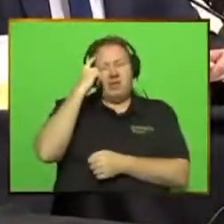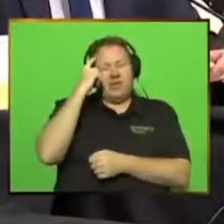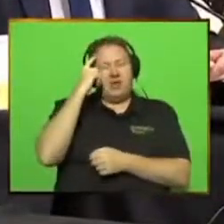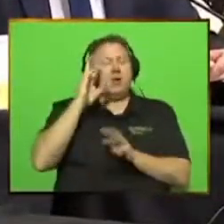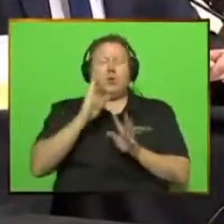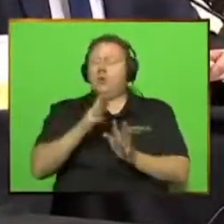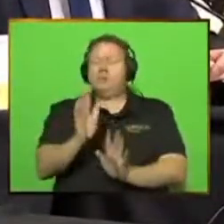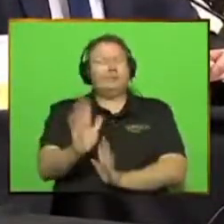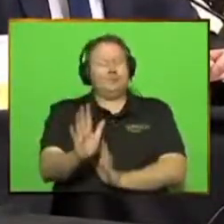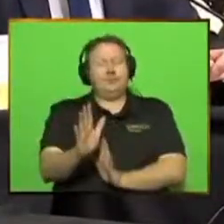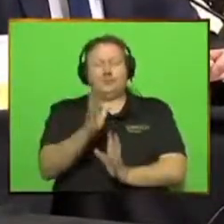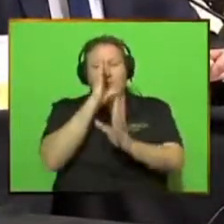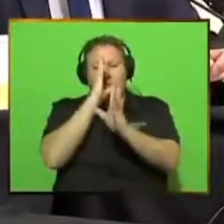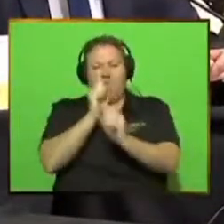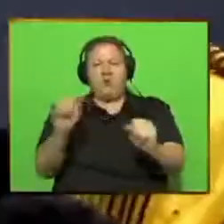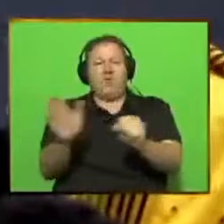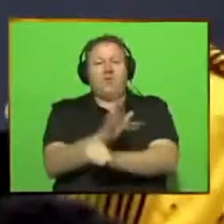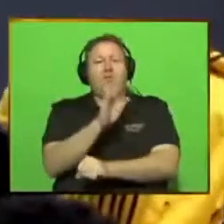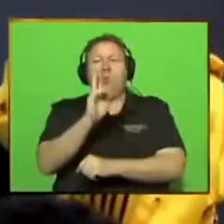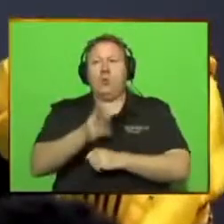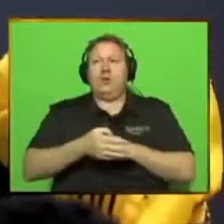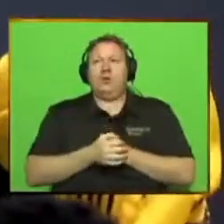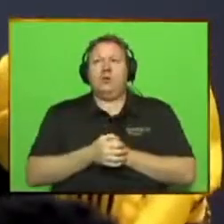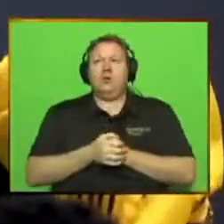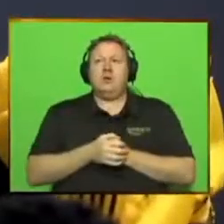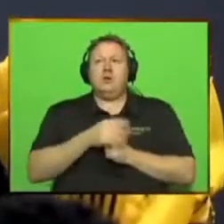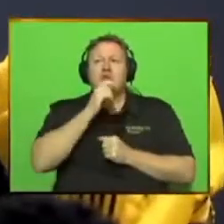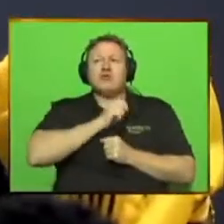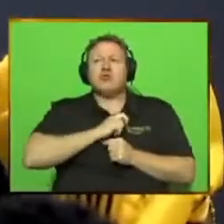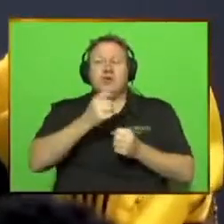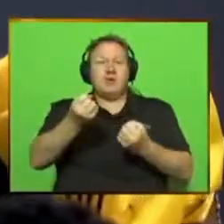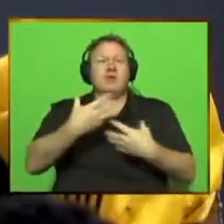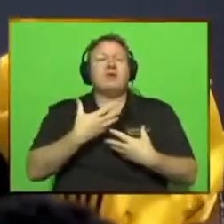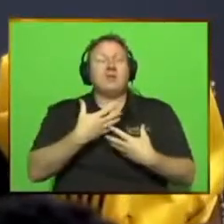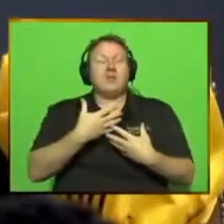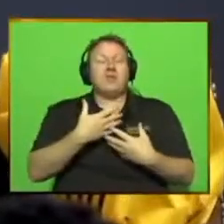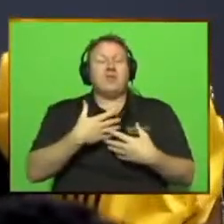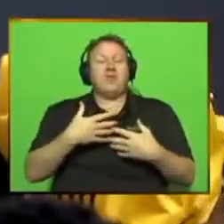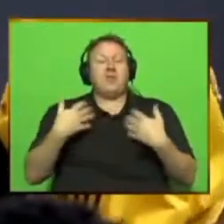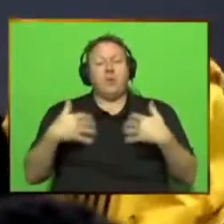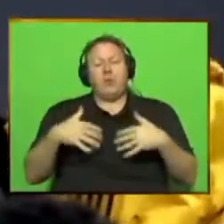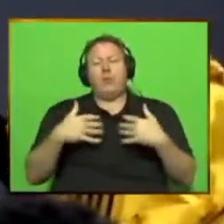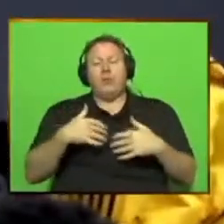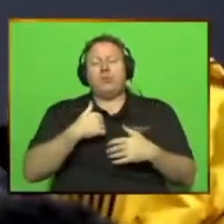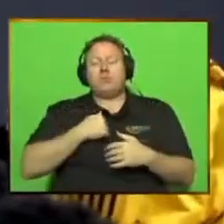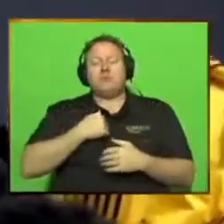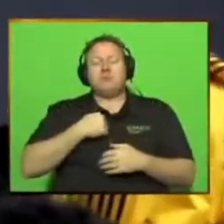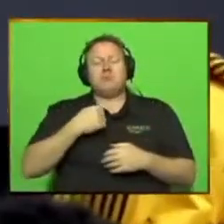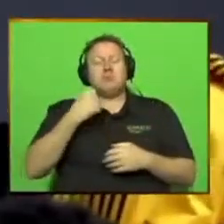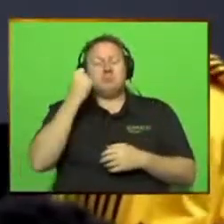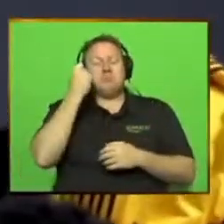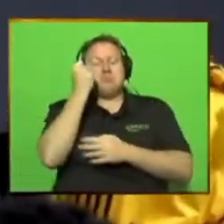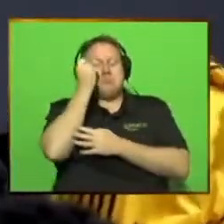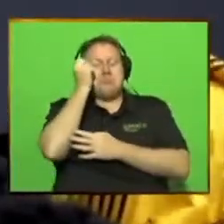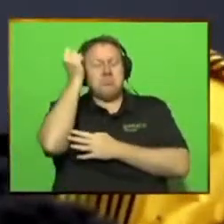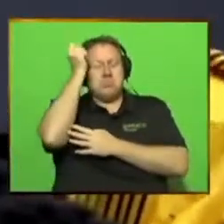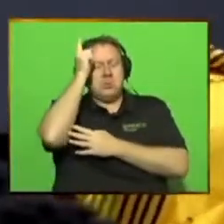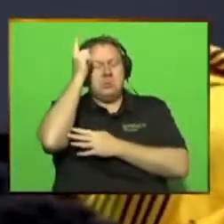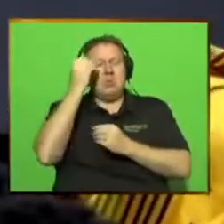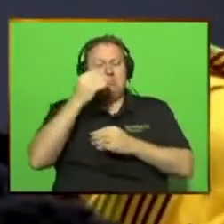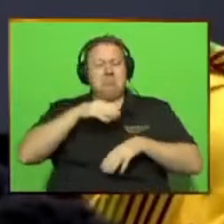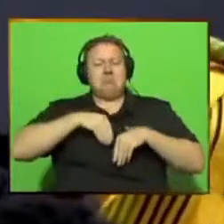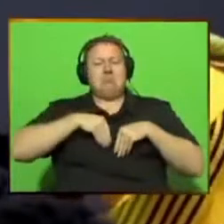I fully understand the trust that has been placed in me. I